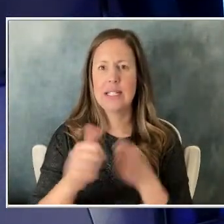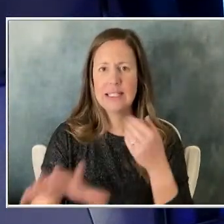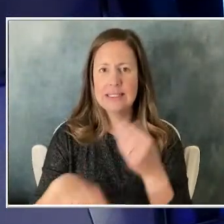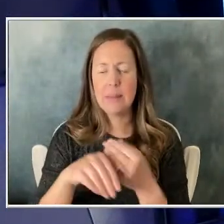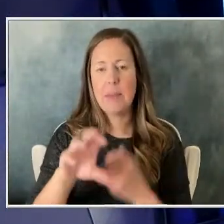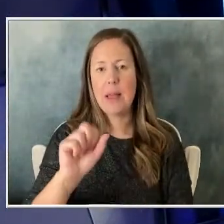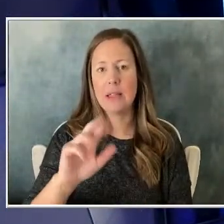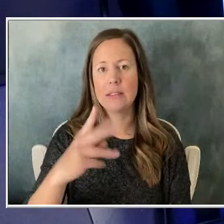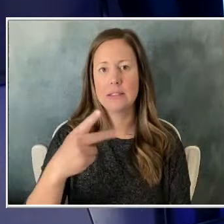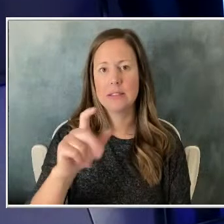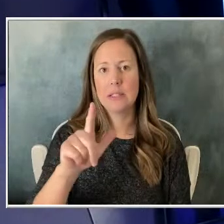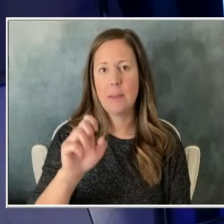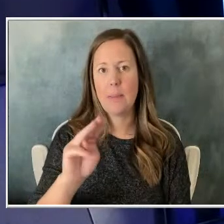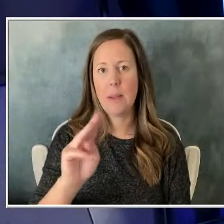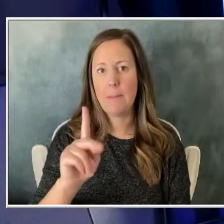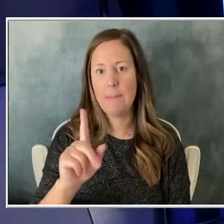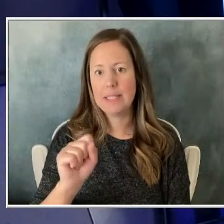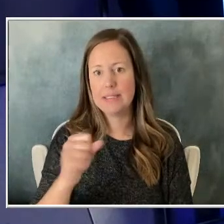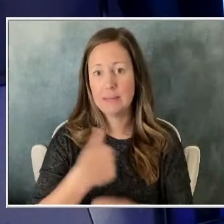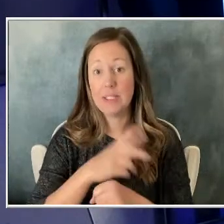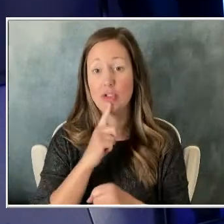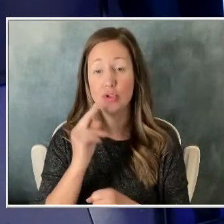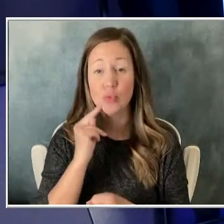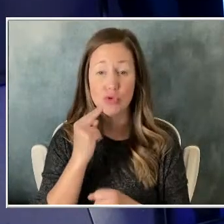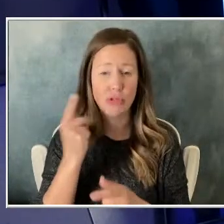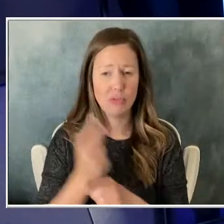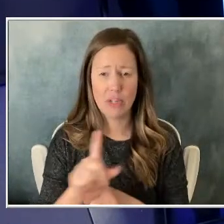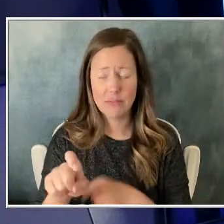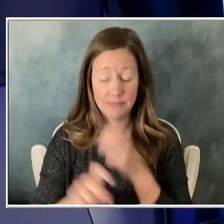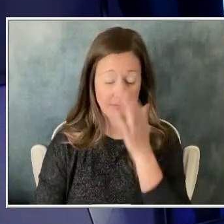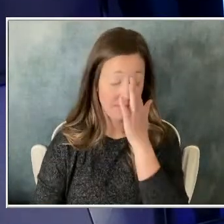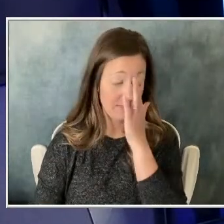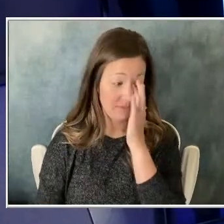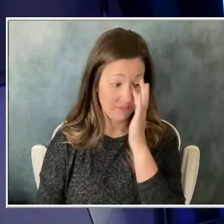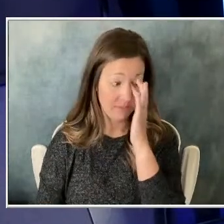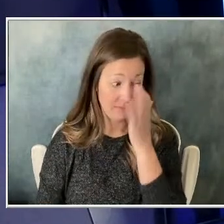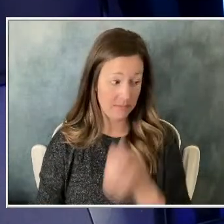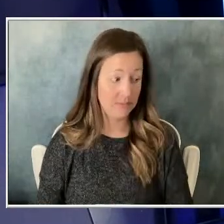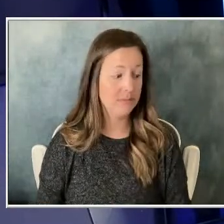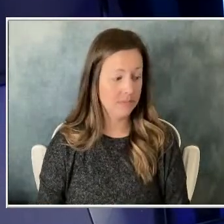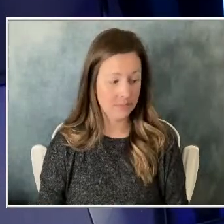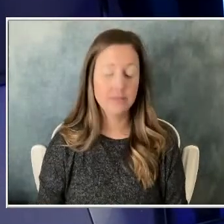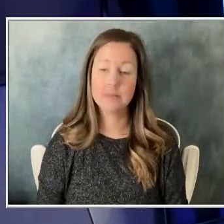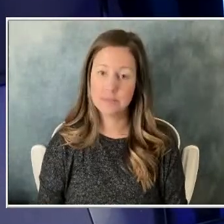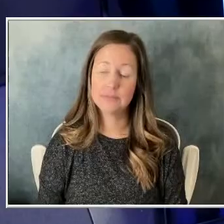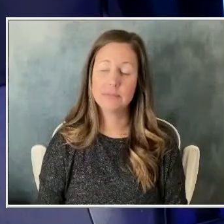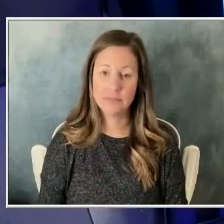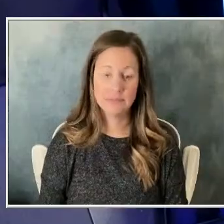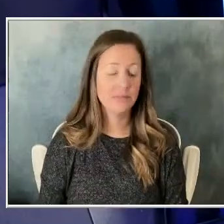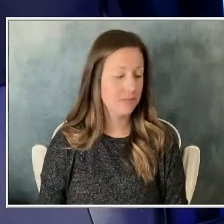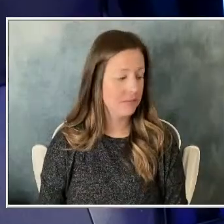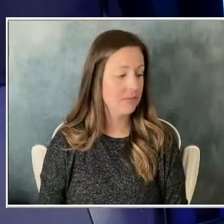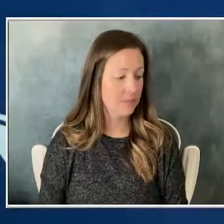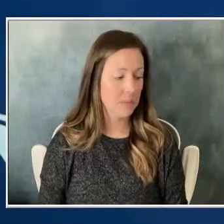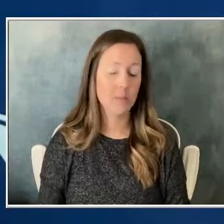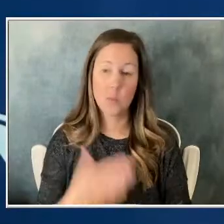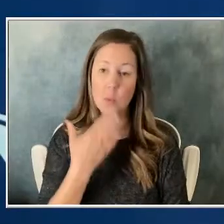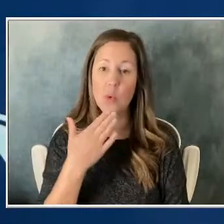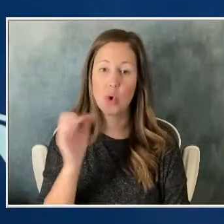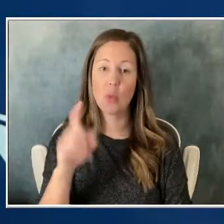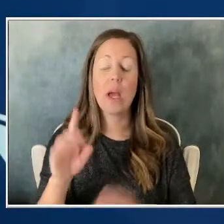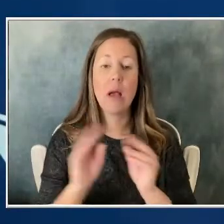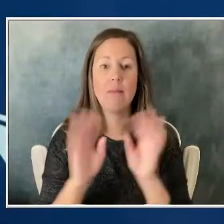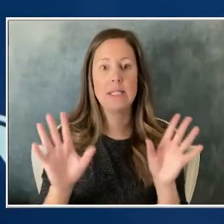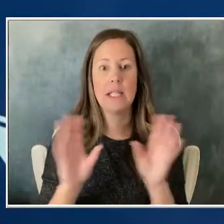nutrition? Yeah, that's a good question. Obviously, since she doesn't have a stomach, she has to take